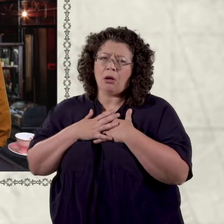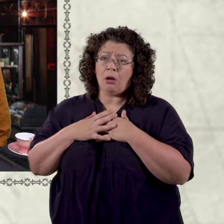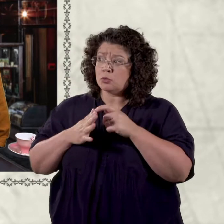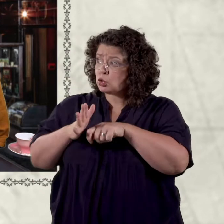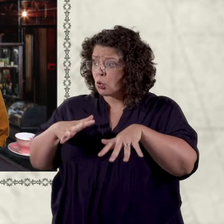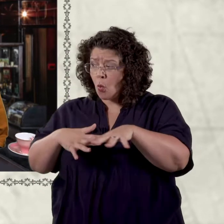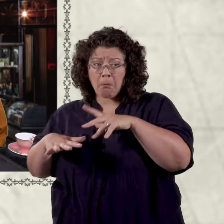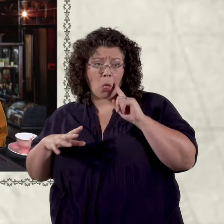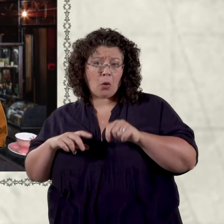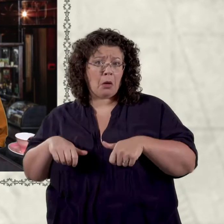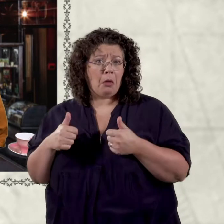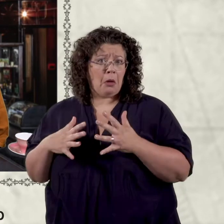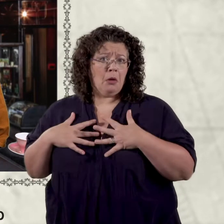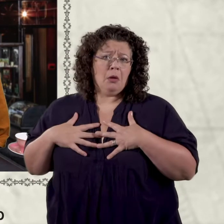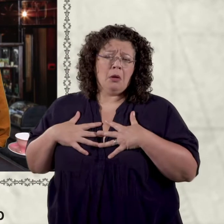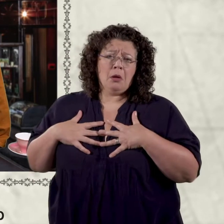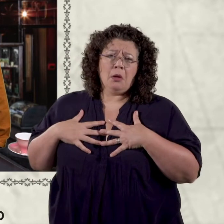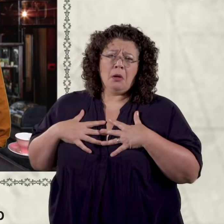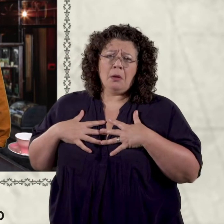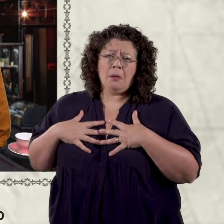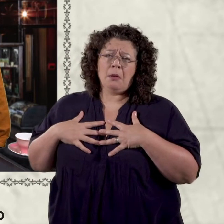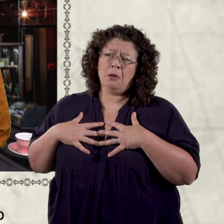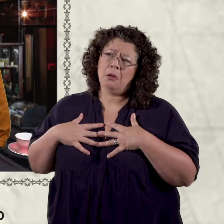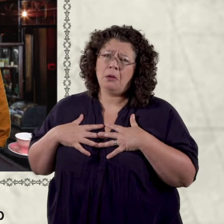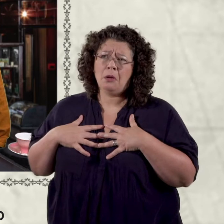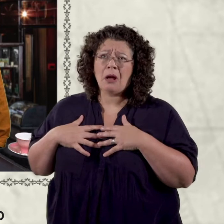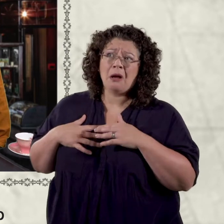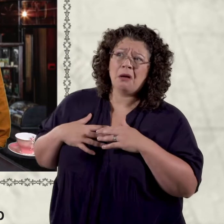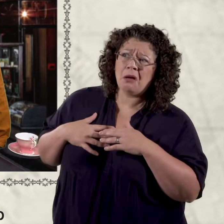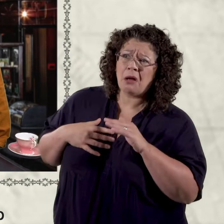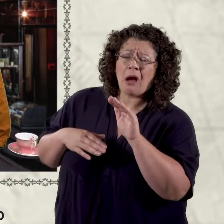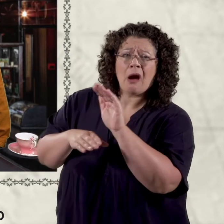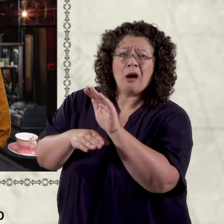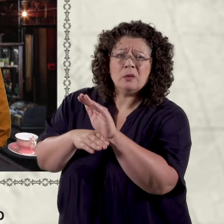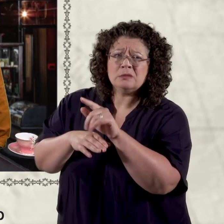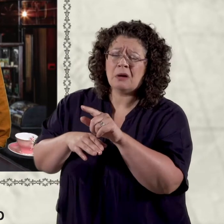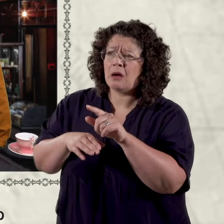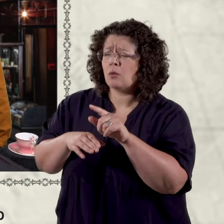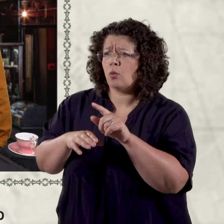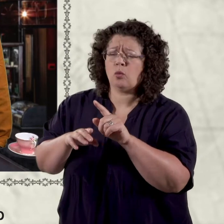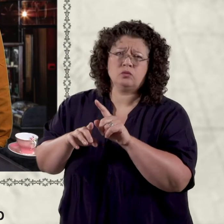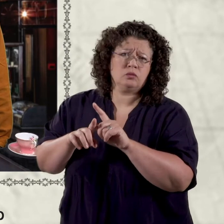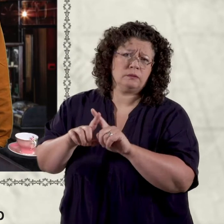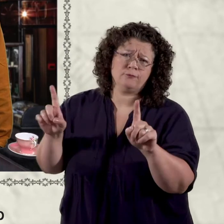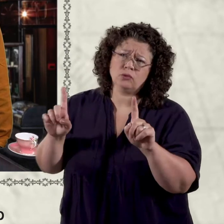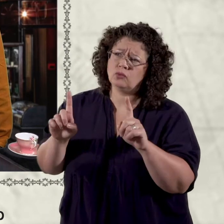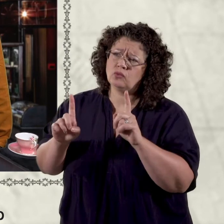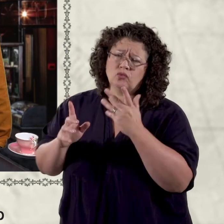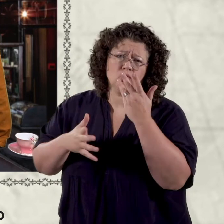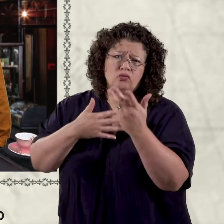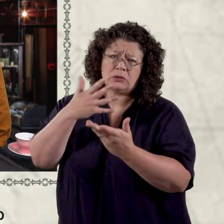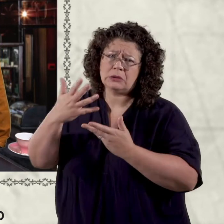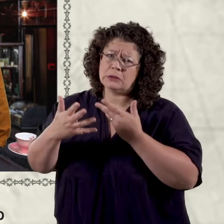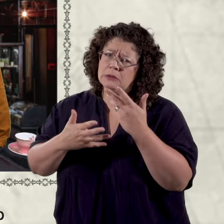Oh, Jew. Well, everything seemed all right in the shop once again, but